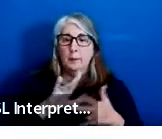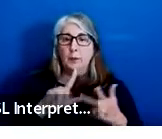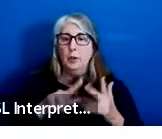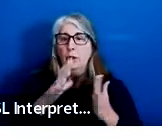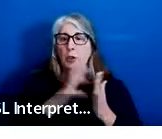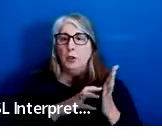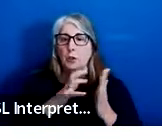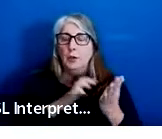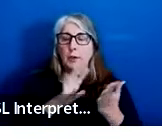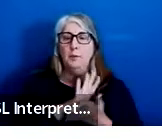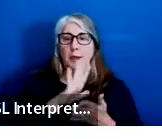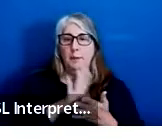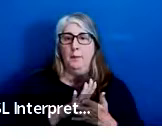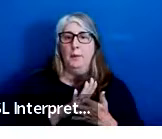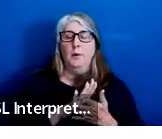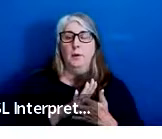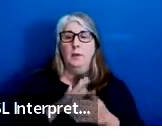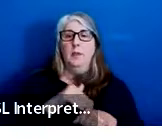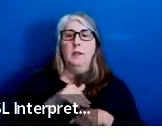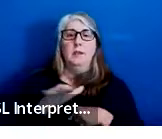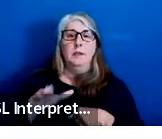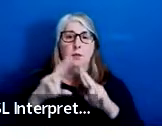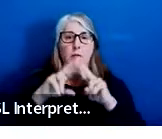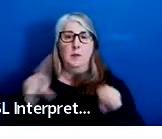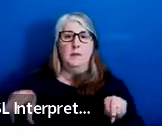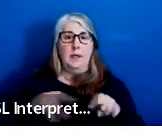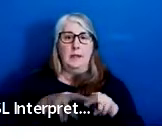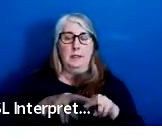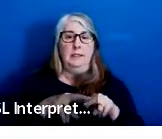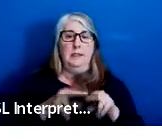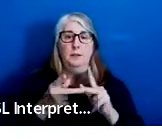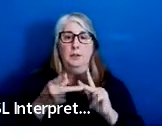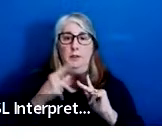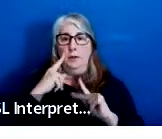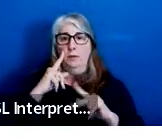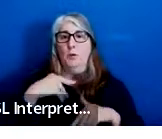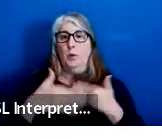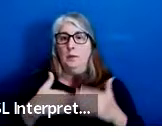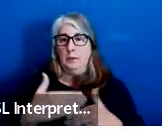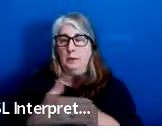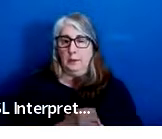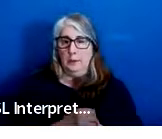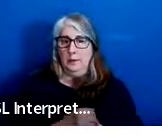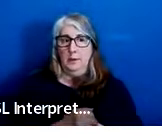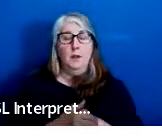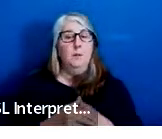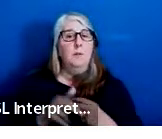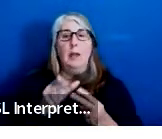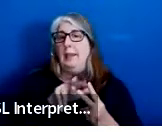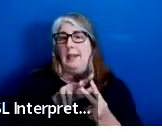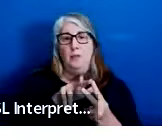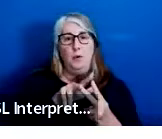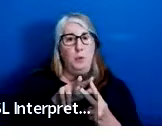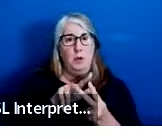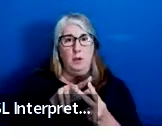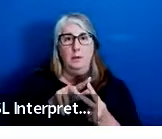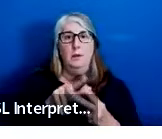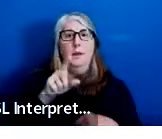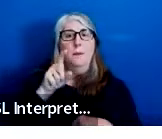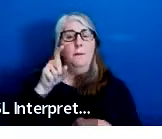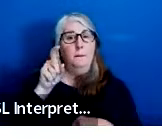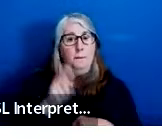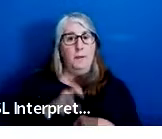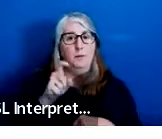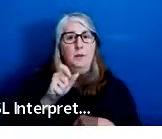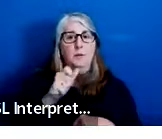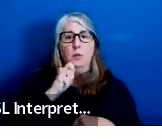to the recycling facility for processing. But no matter which facility you're sending it to, it needs to be so it's